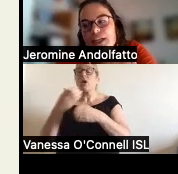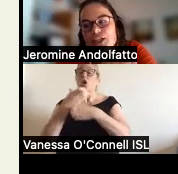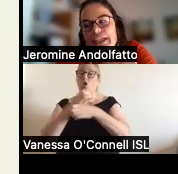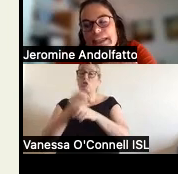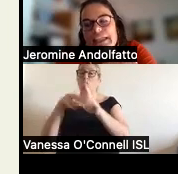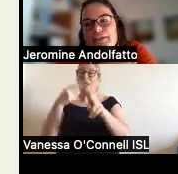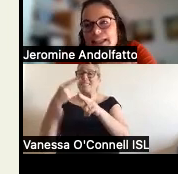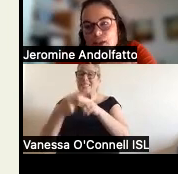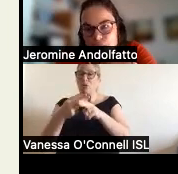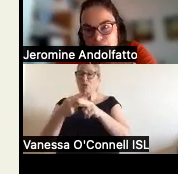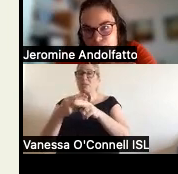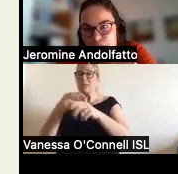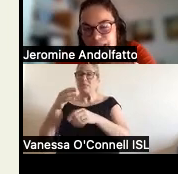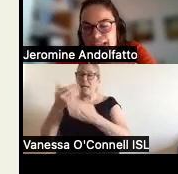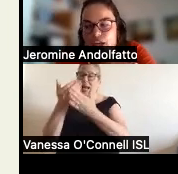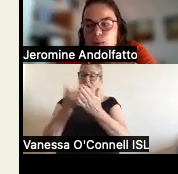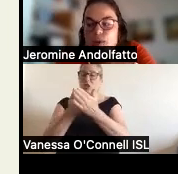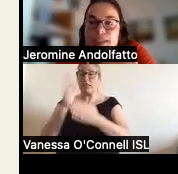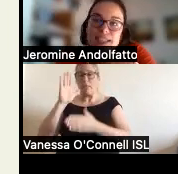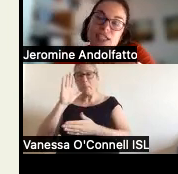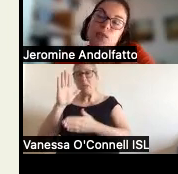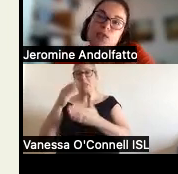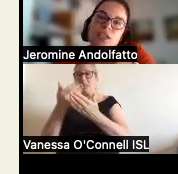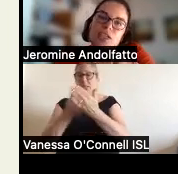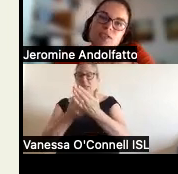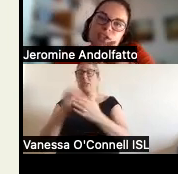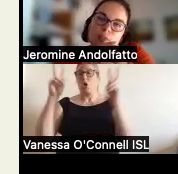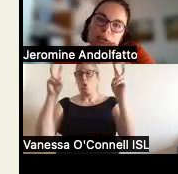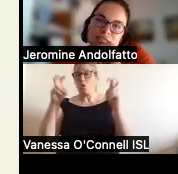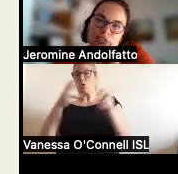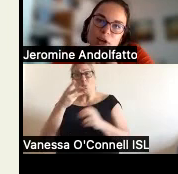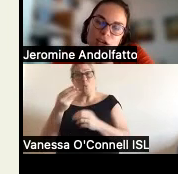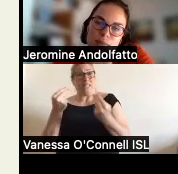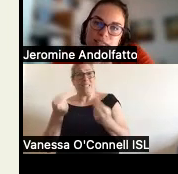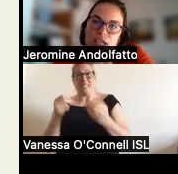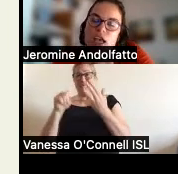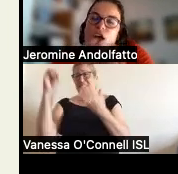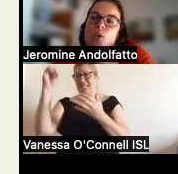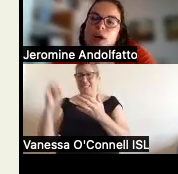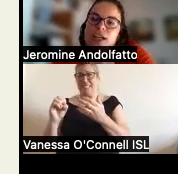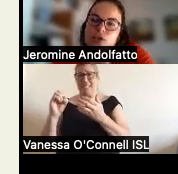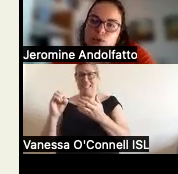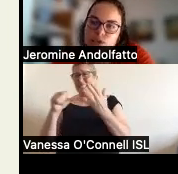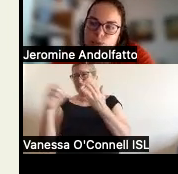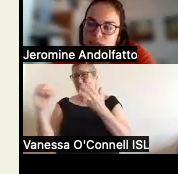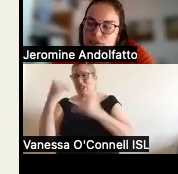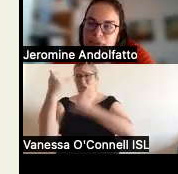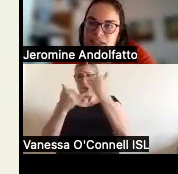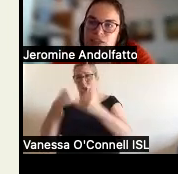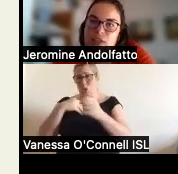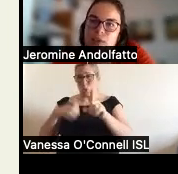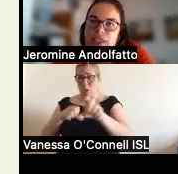so legislated candidate quotas, will take up to 60 years to achieve gender parity in parliament, while countries